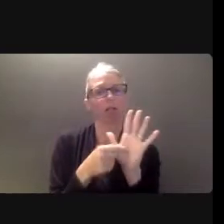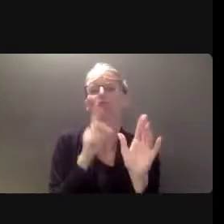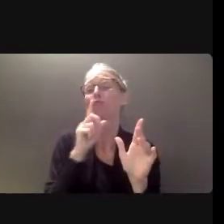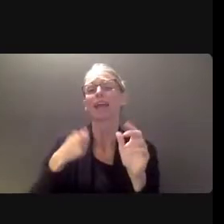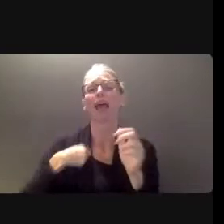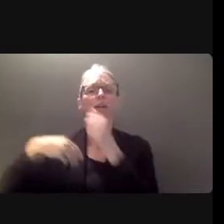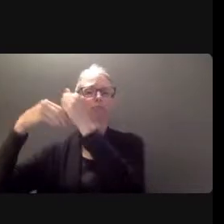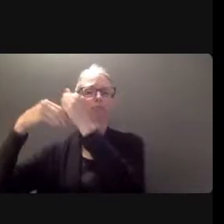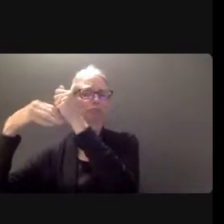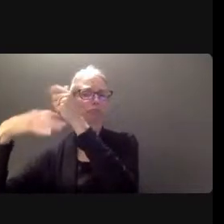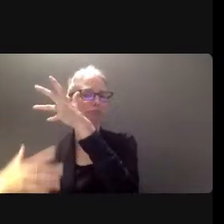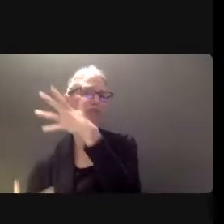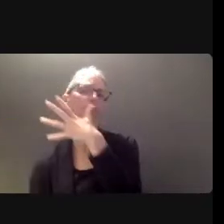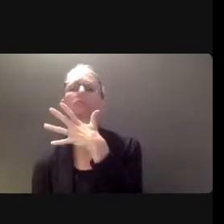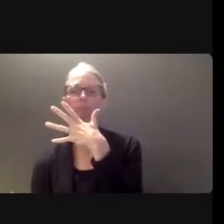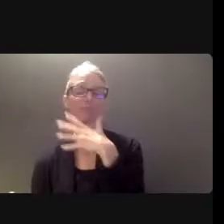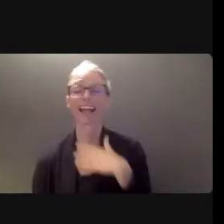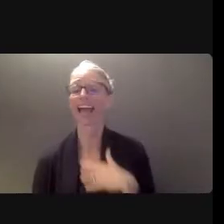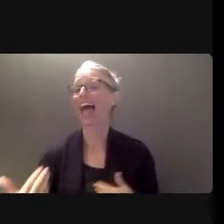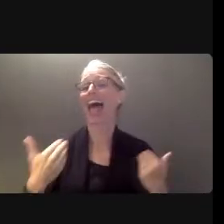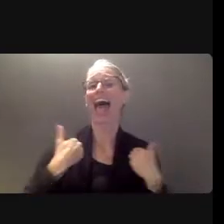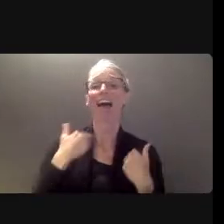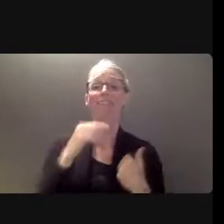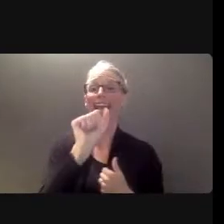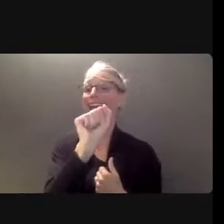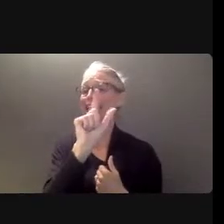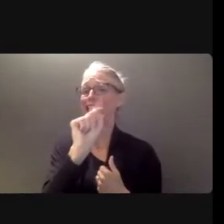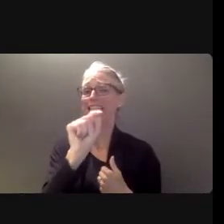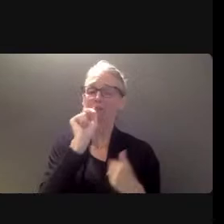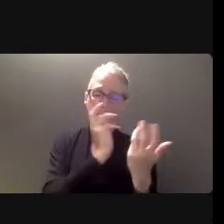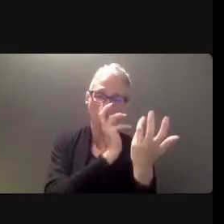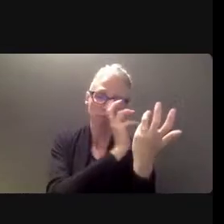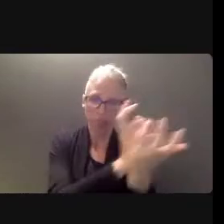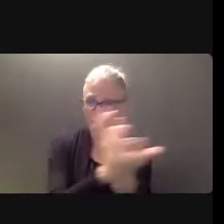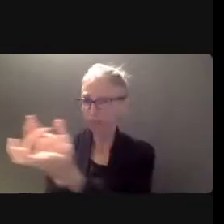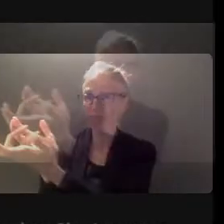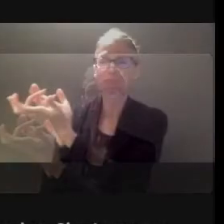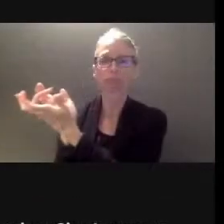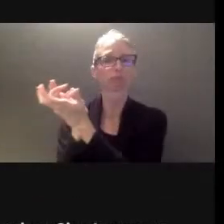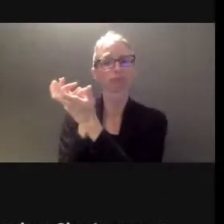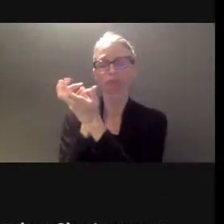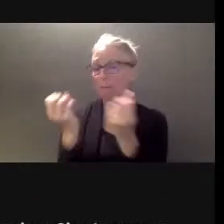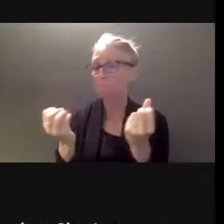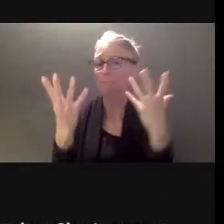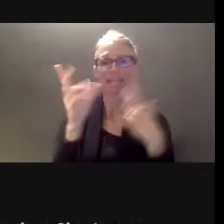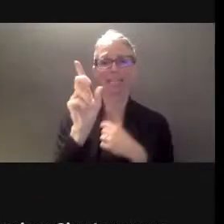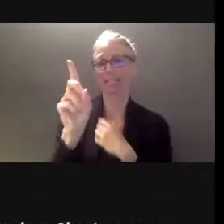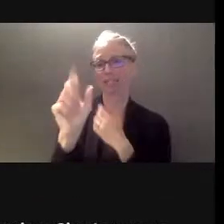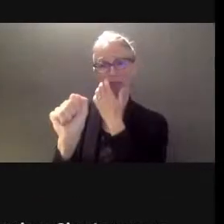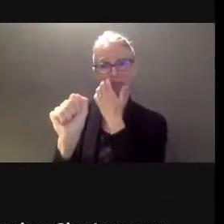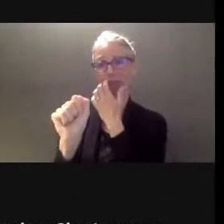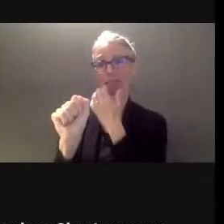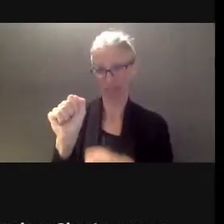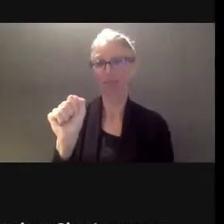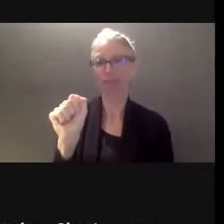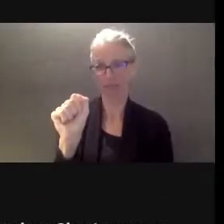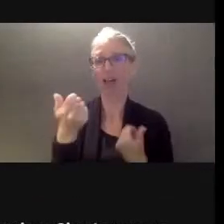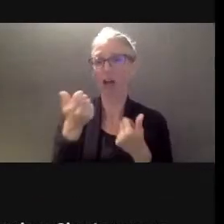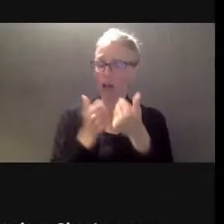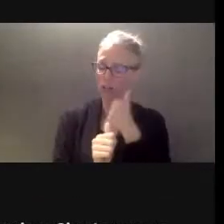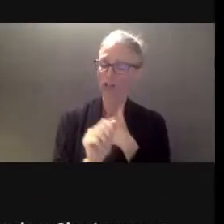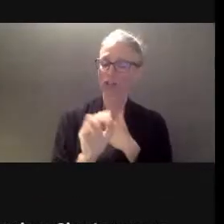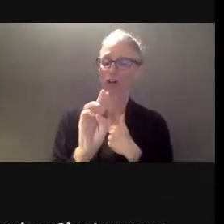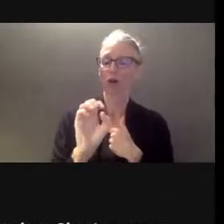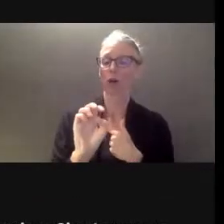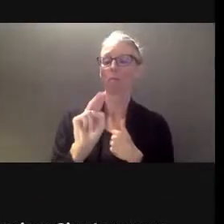There's AT to address all types of disabilities at Montech. So we have a variety of